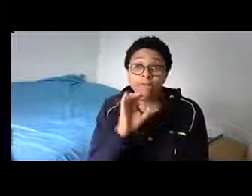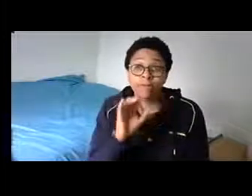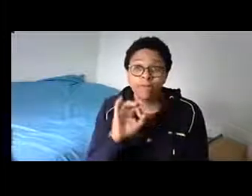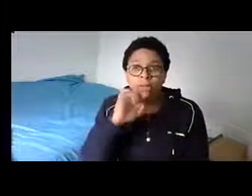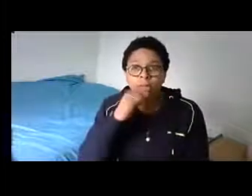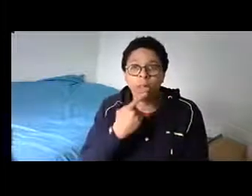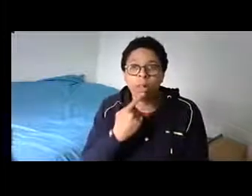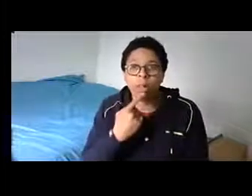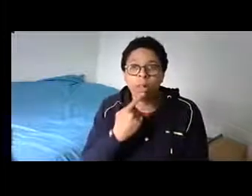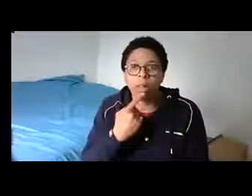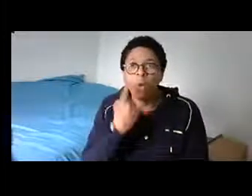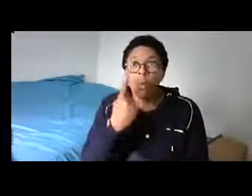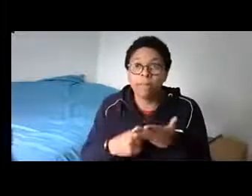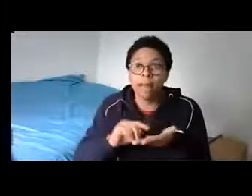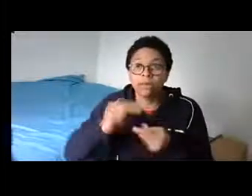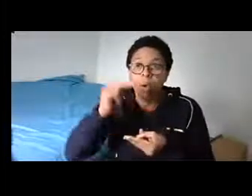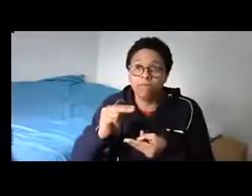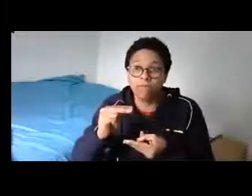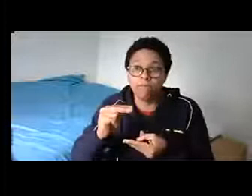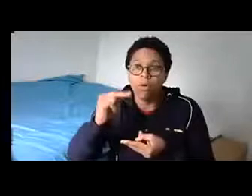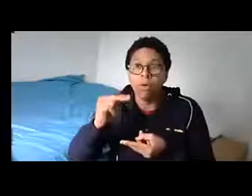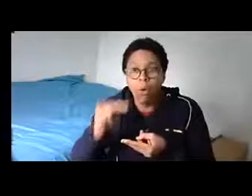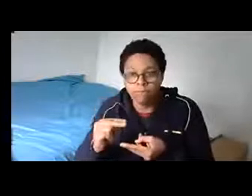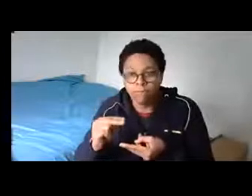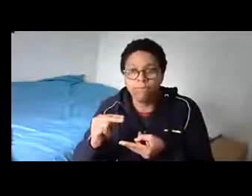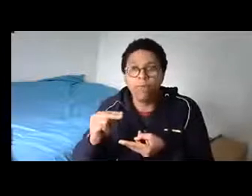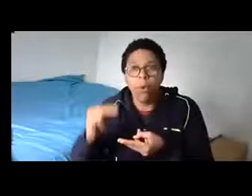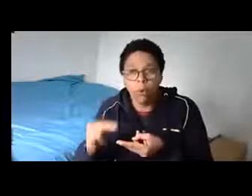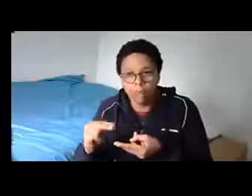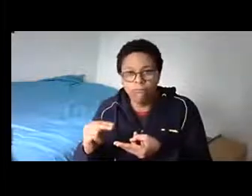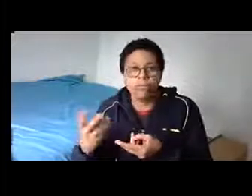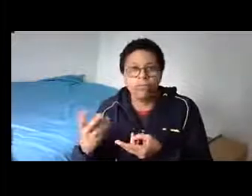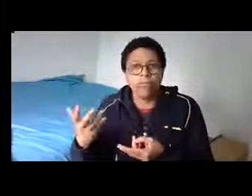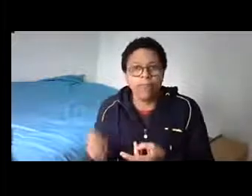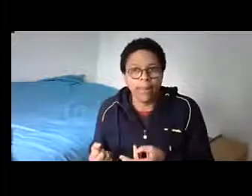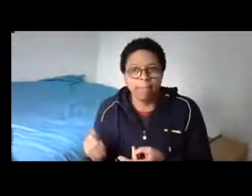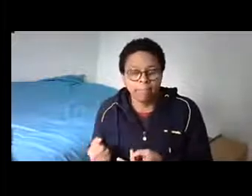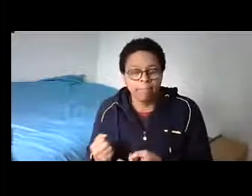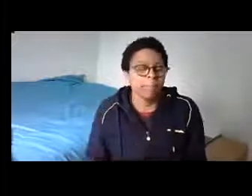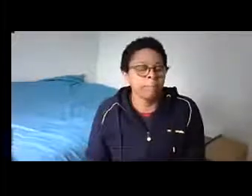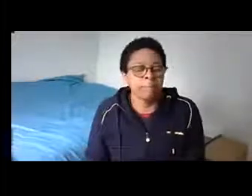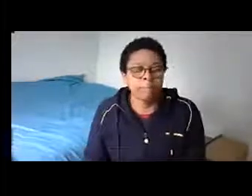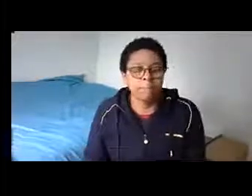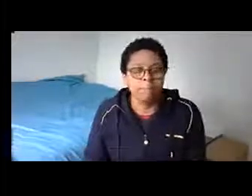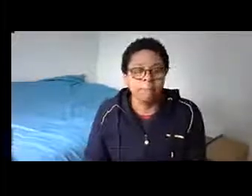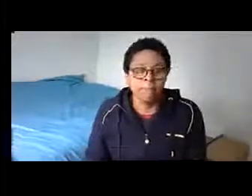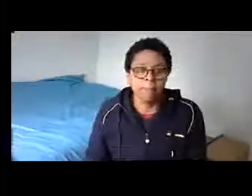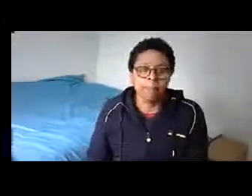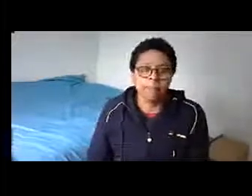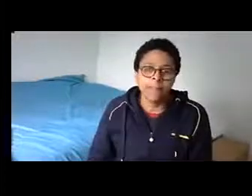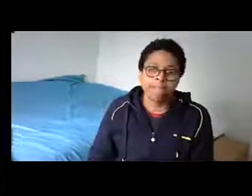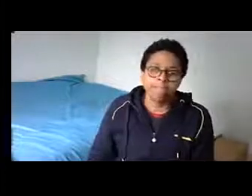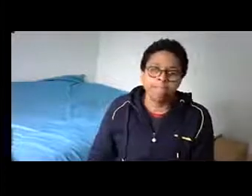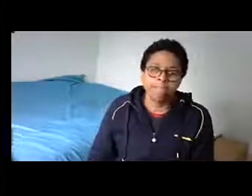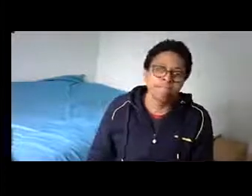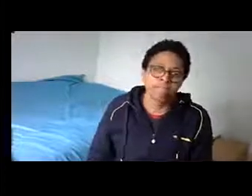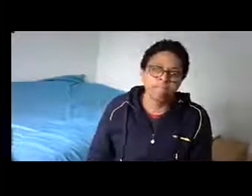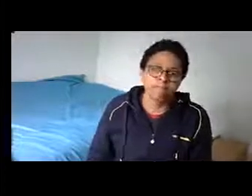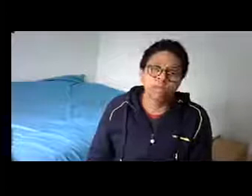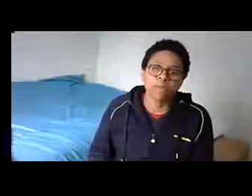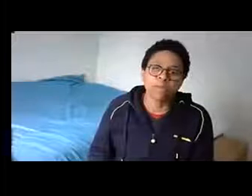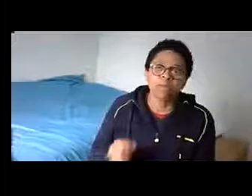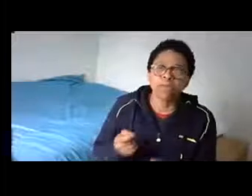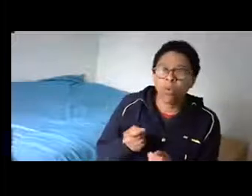of worth of income that you've got. They will disregard, as I said, earnings from